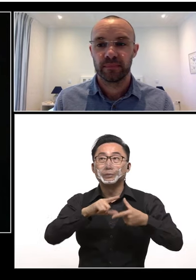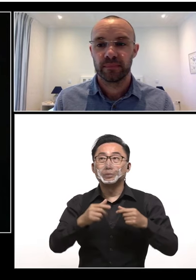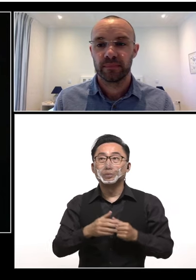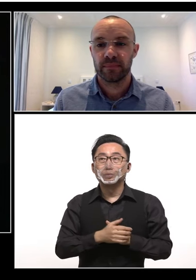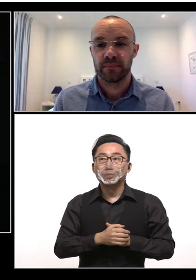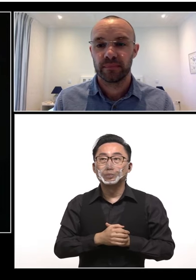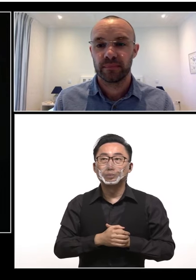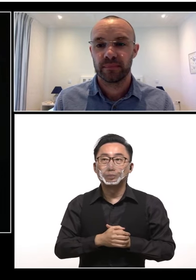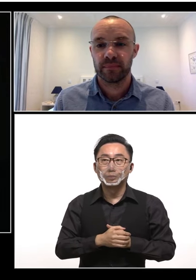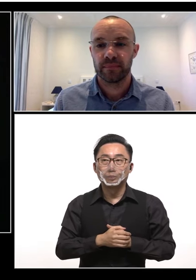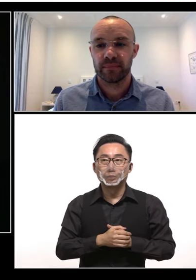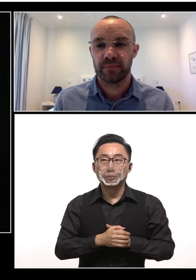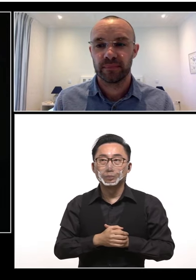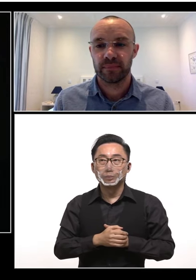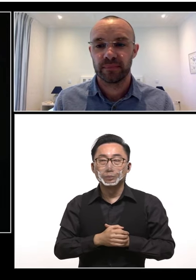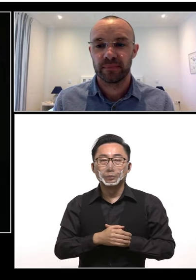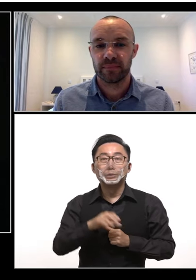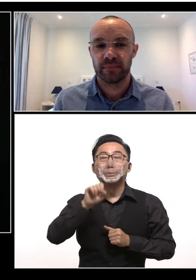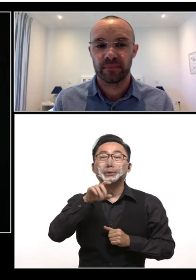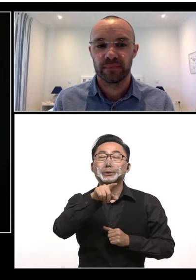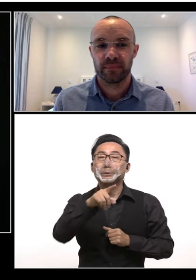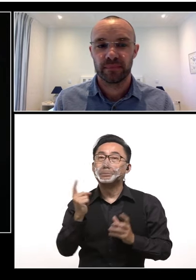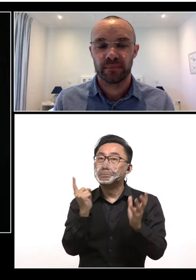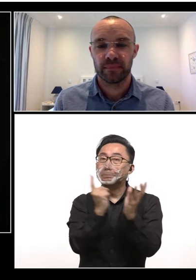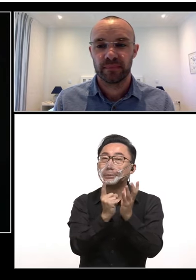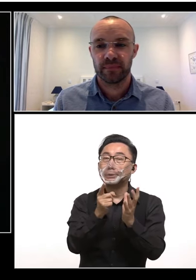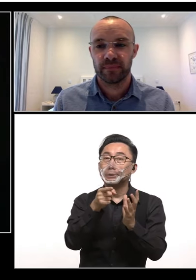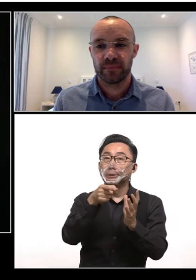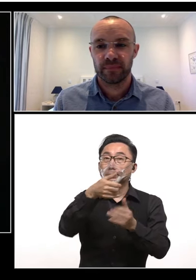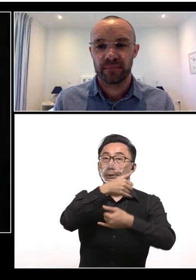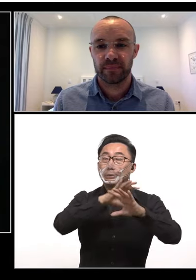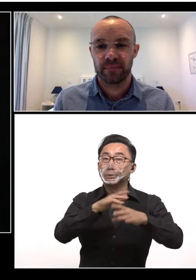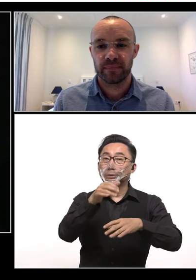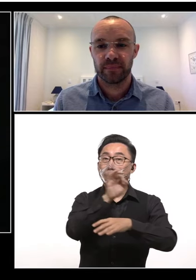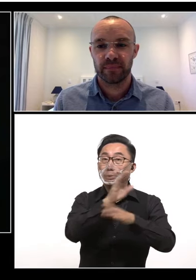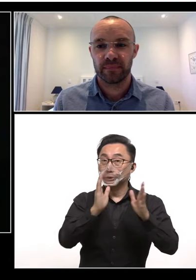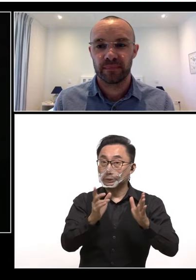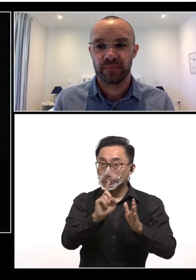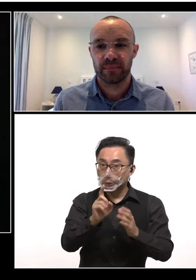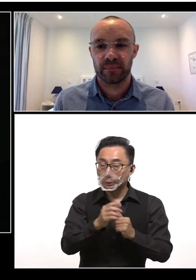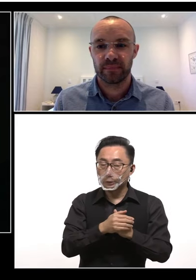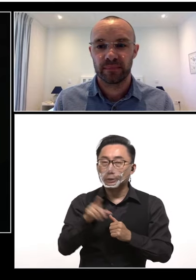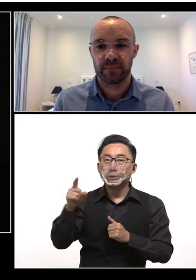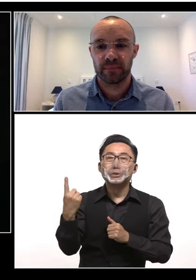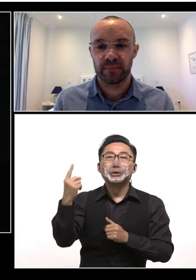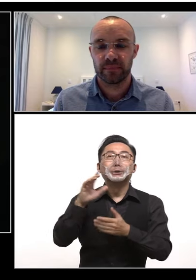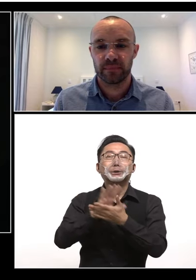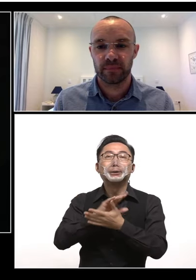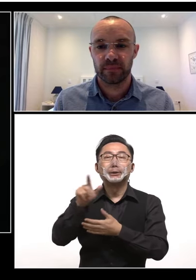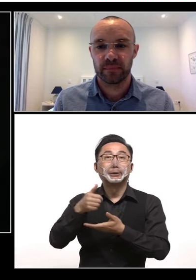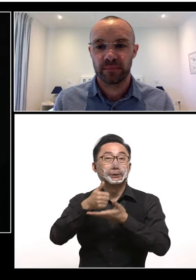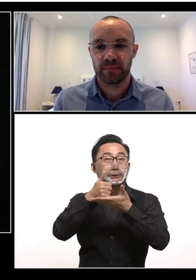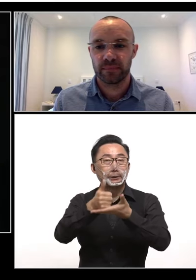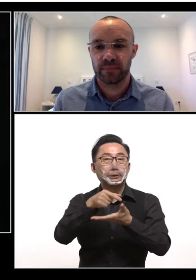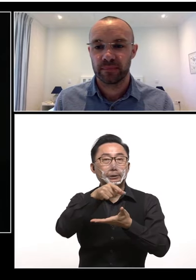How did I get involved with theatre ad infinitum? Well, last year they asked me to be involved in a project doing research